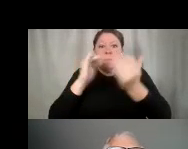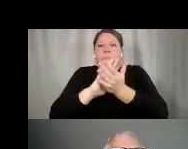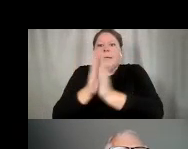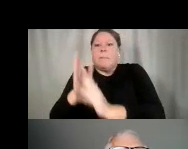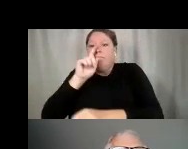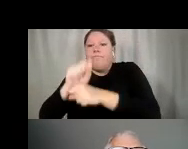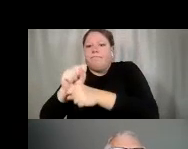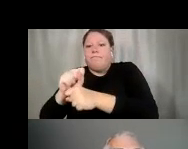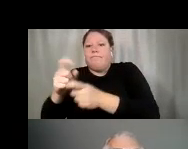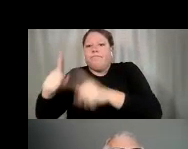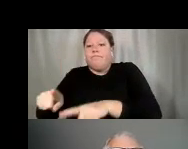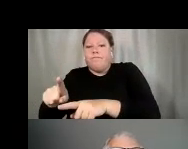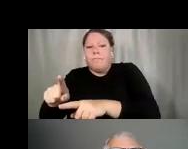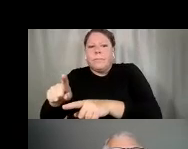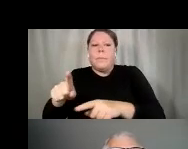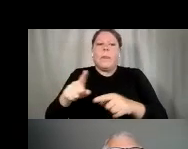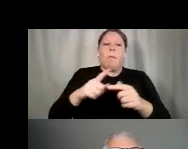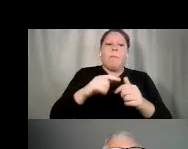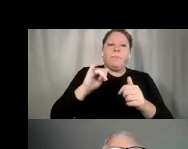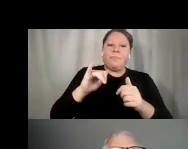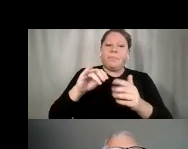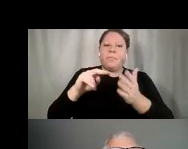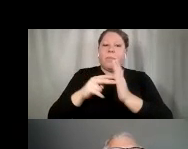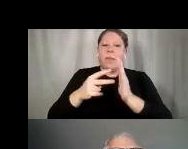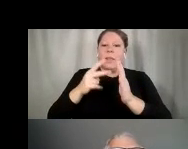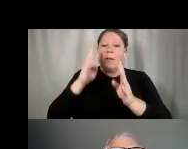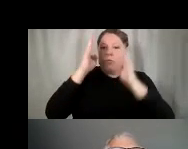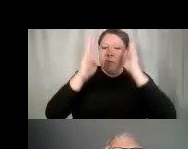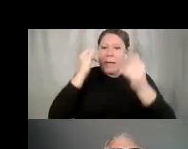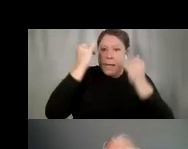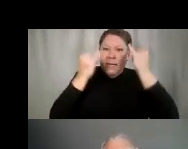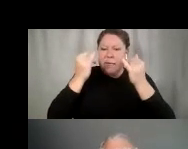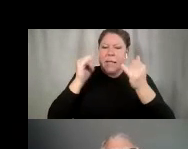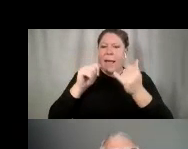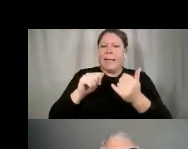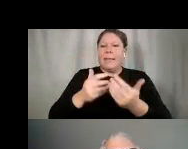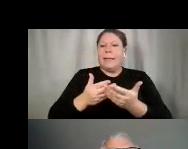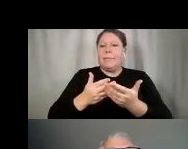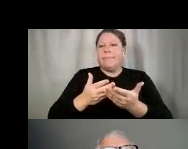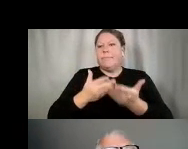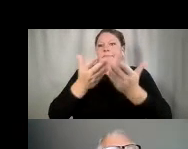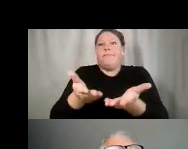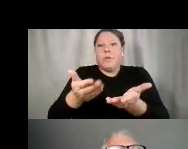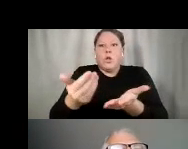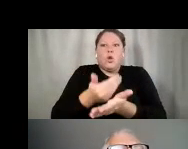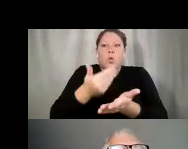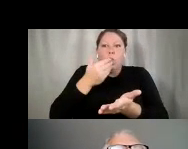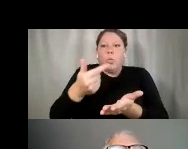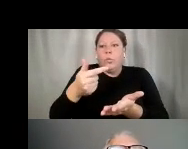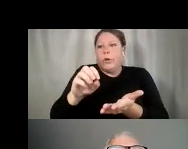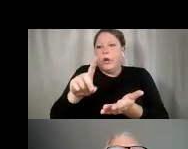practical implementation of ideas that results in the introduction of a new goods or service or project or an